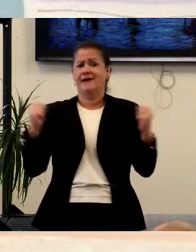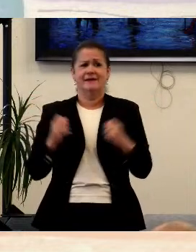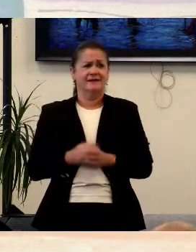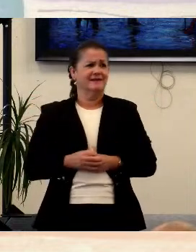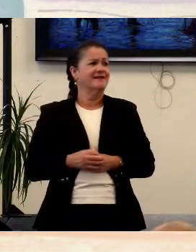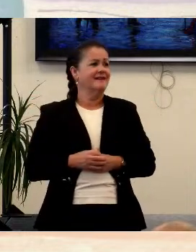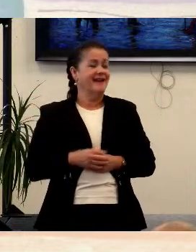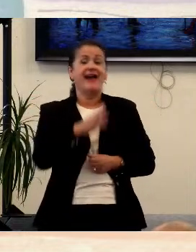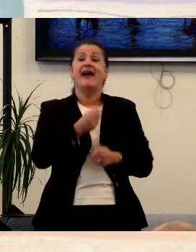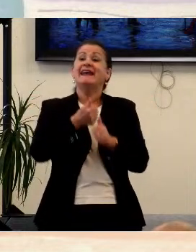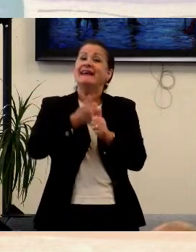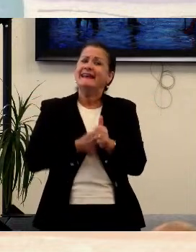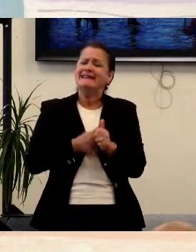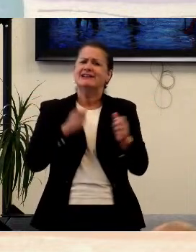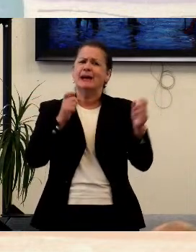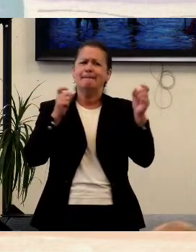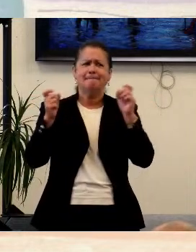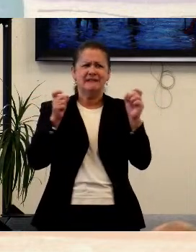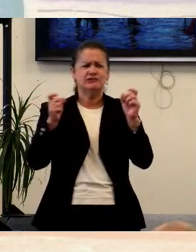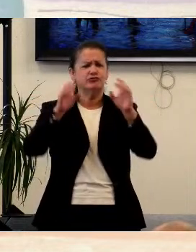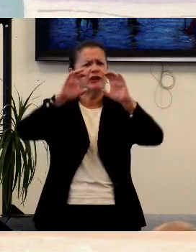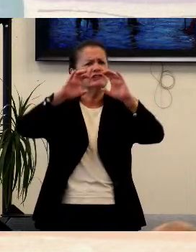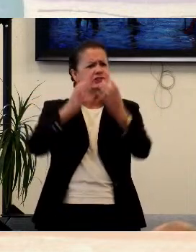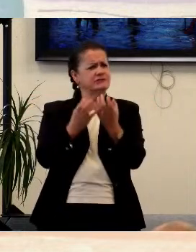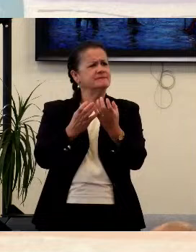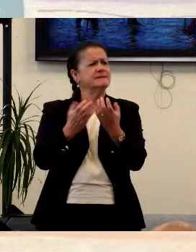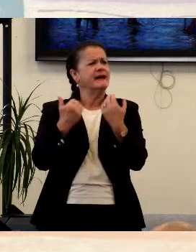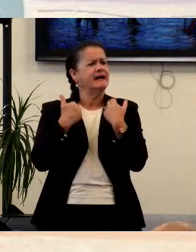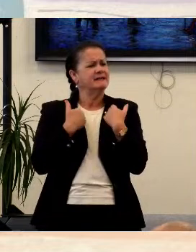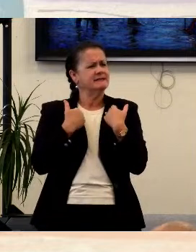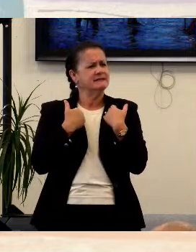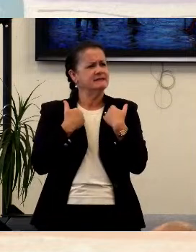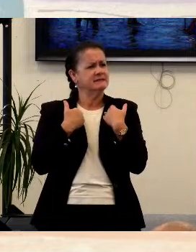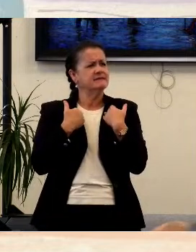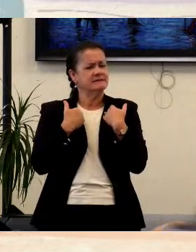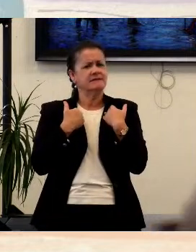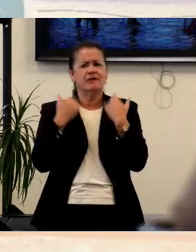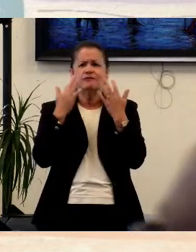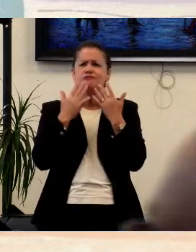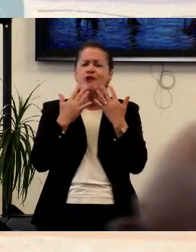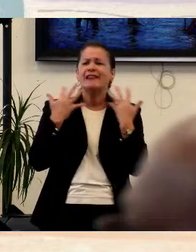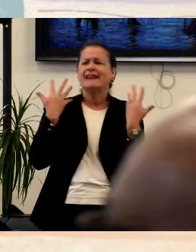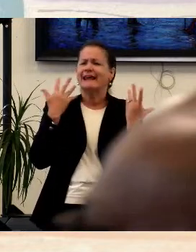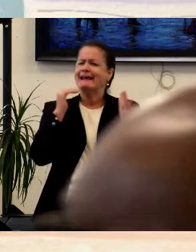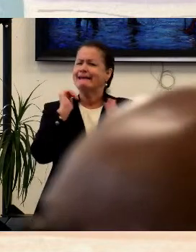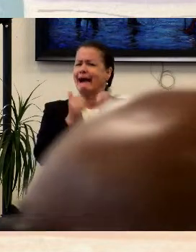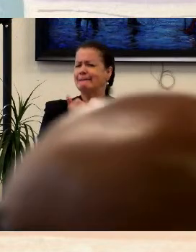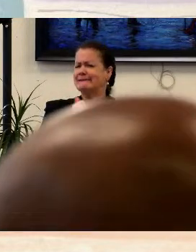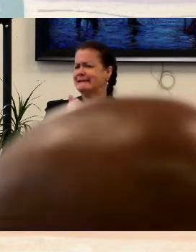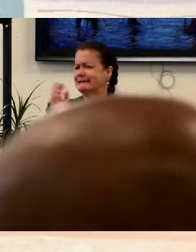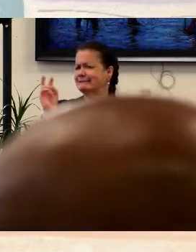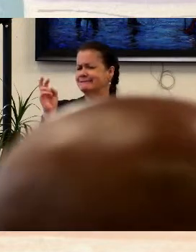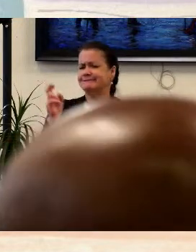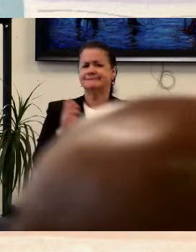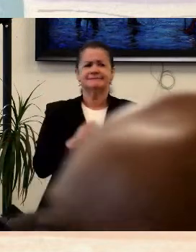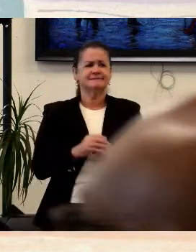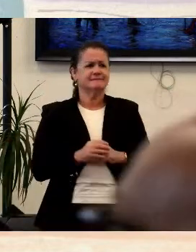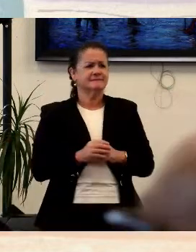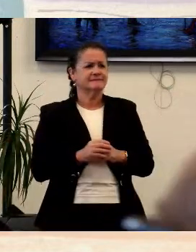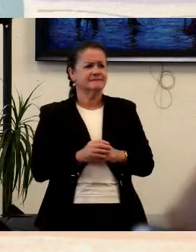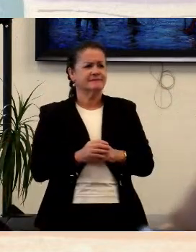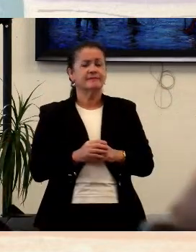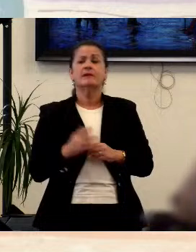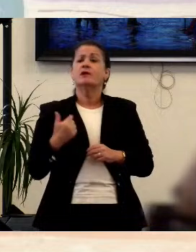And each administration has, I would say, it's this friendly competition. You know, we're going to